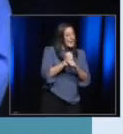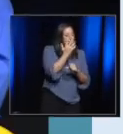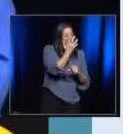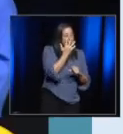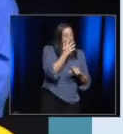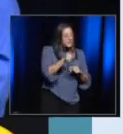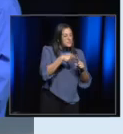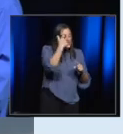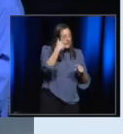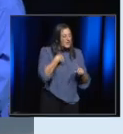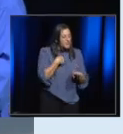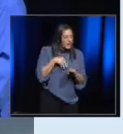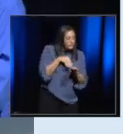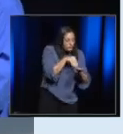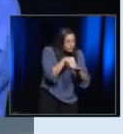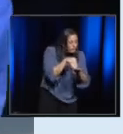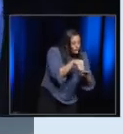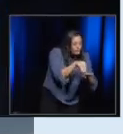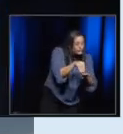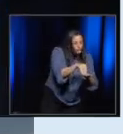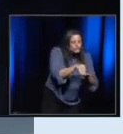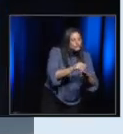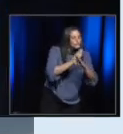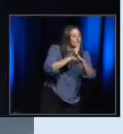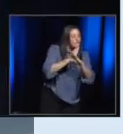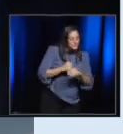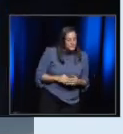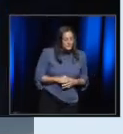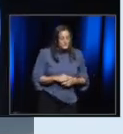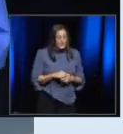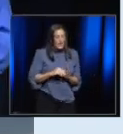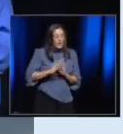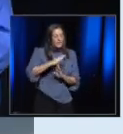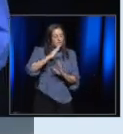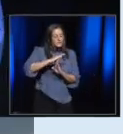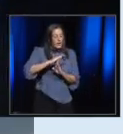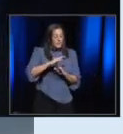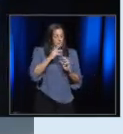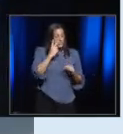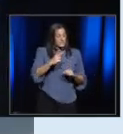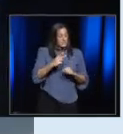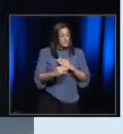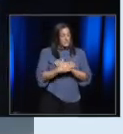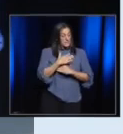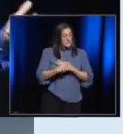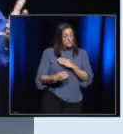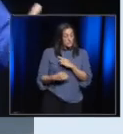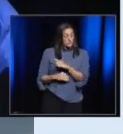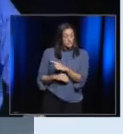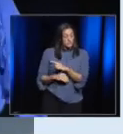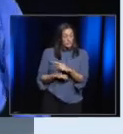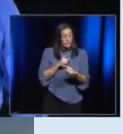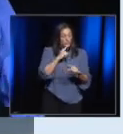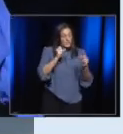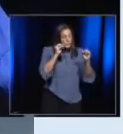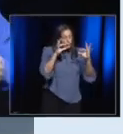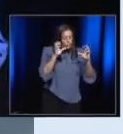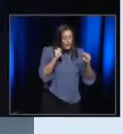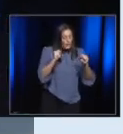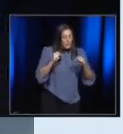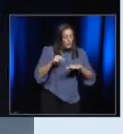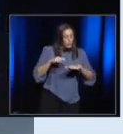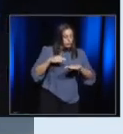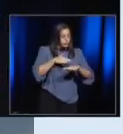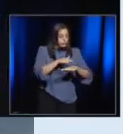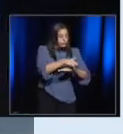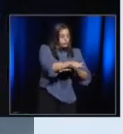up fish. So at the top of the peninsula on a steep beach, we have this incredible hydroplaning behavior that's